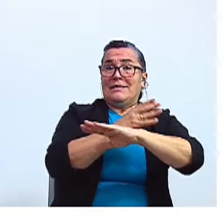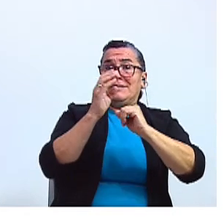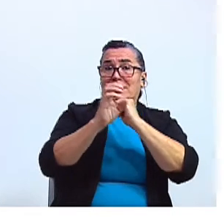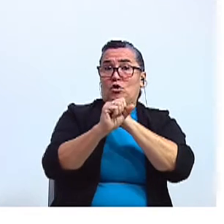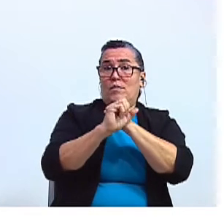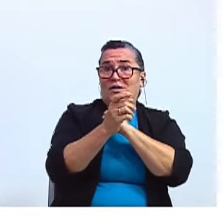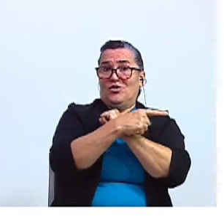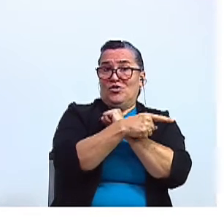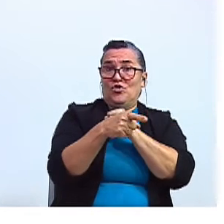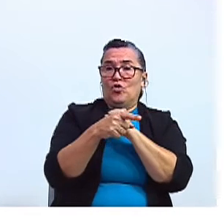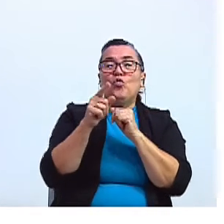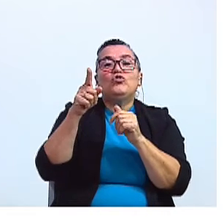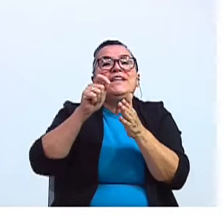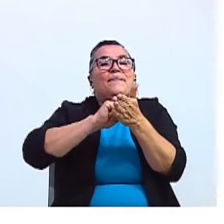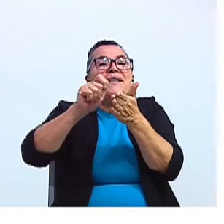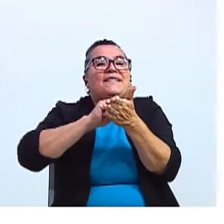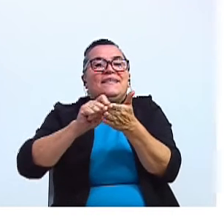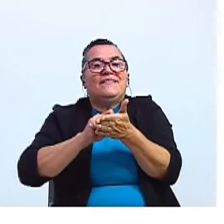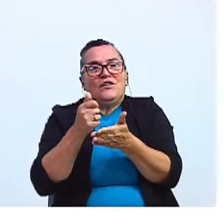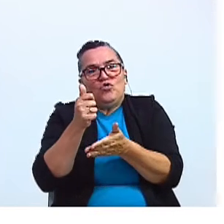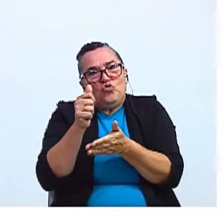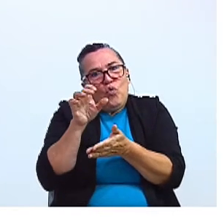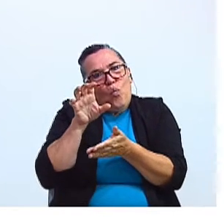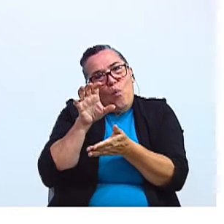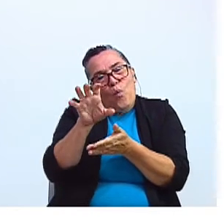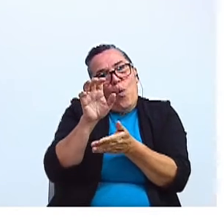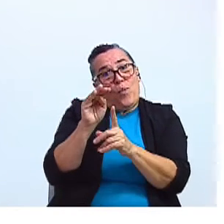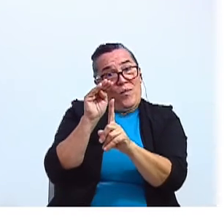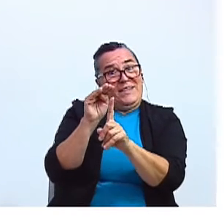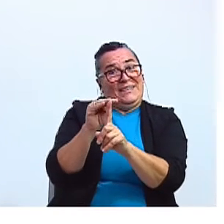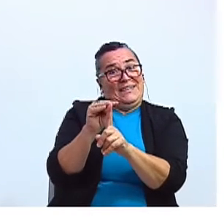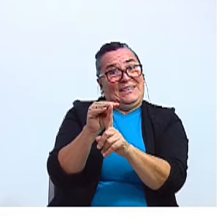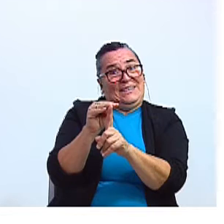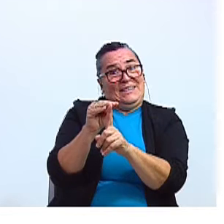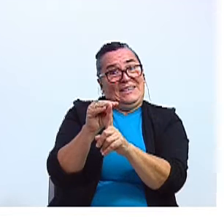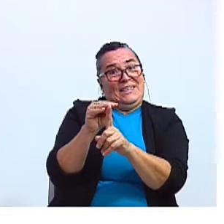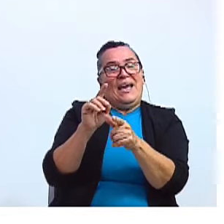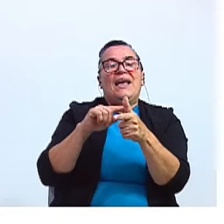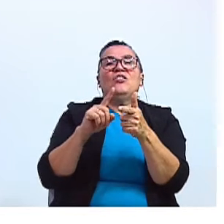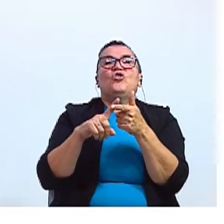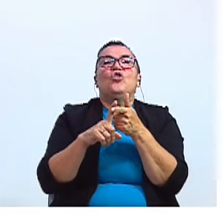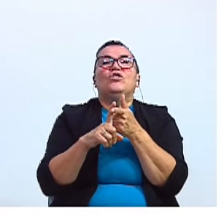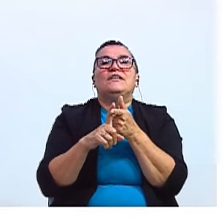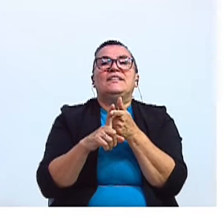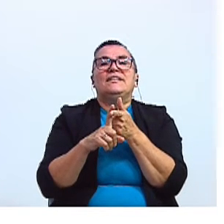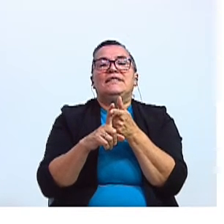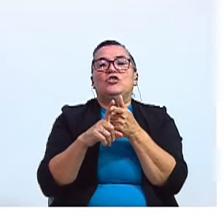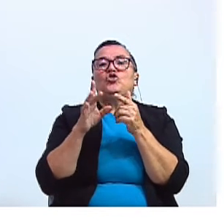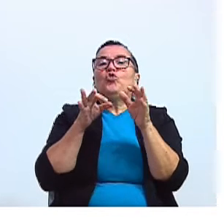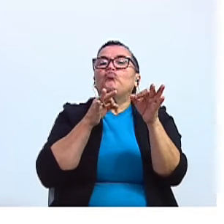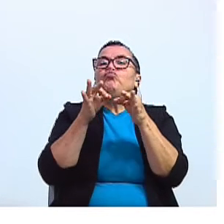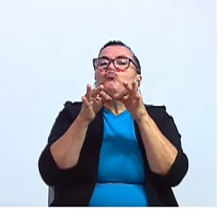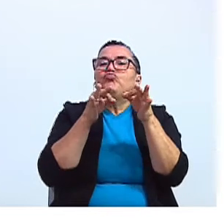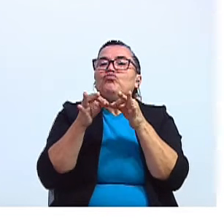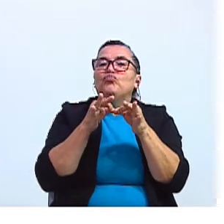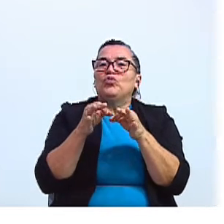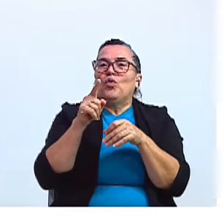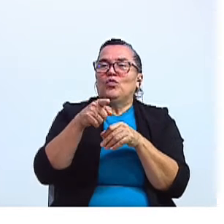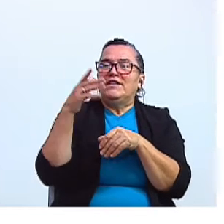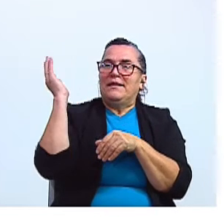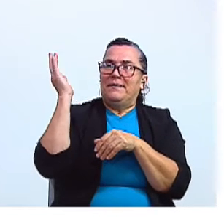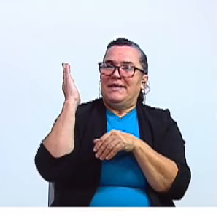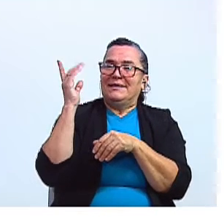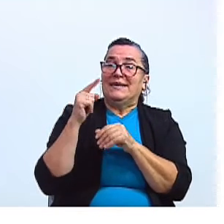saw, you are going to write your own message. Okay, very good. But I'm going to give you time for presenting